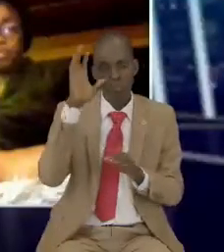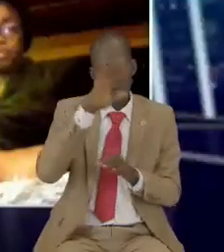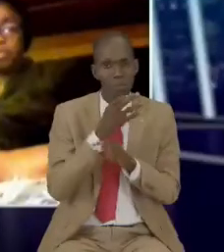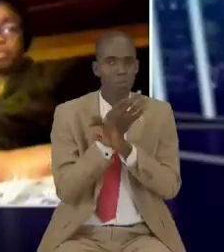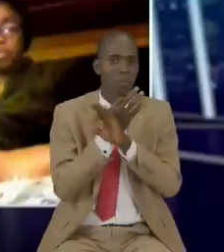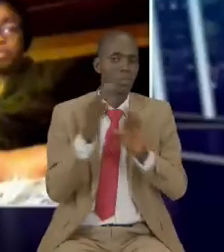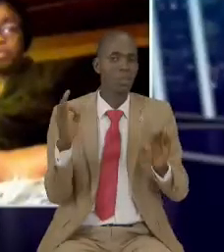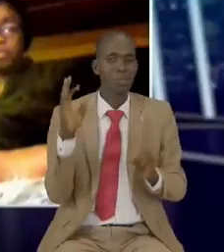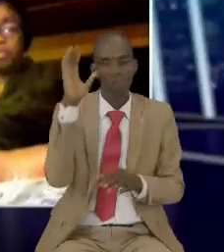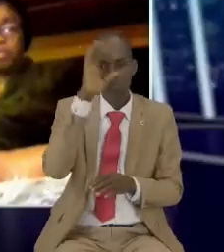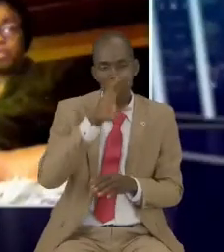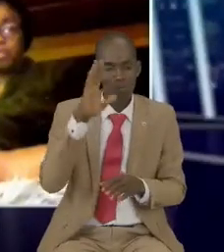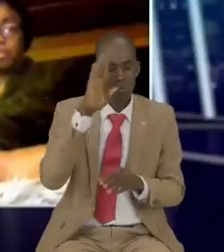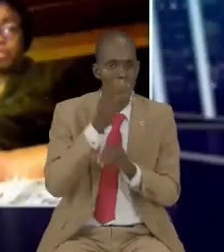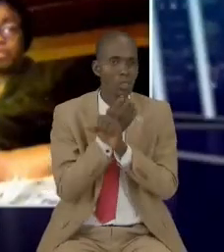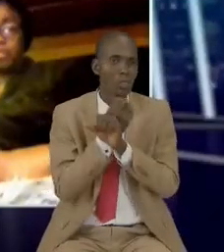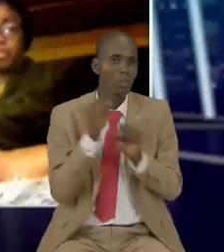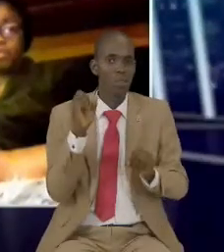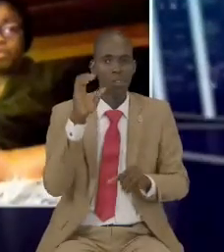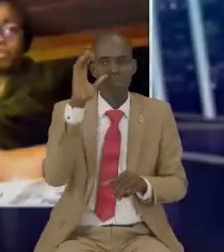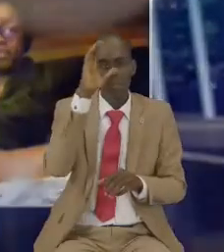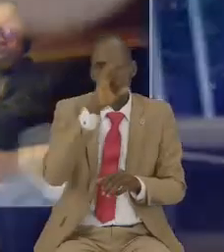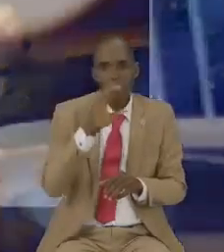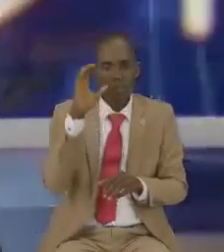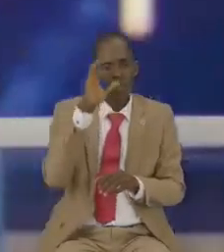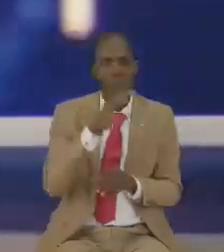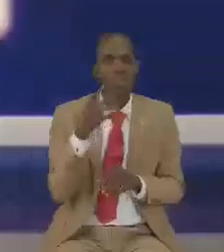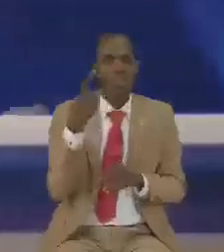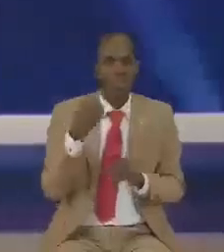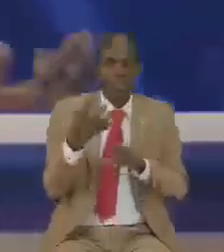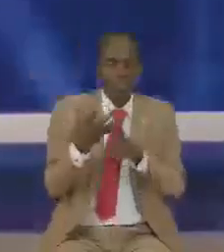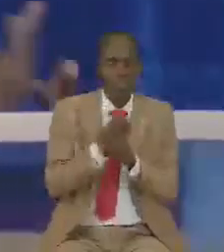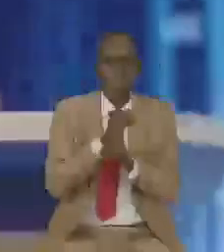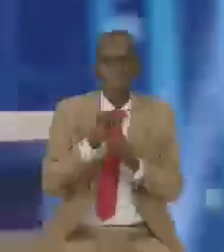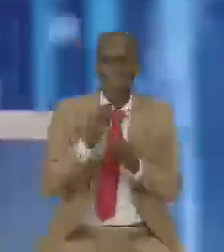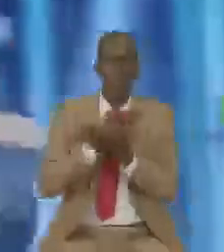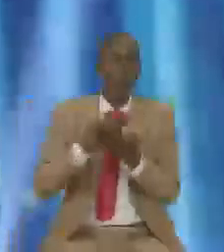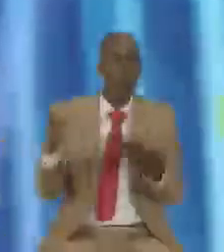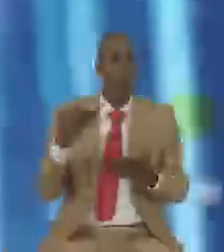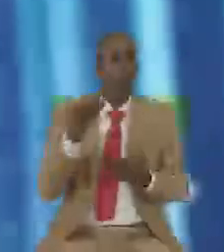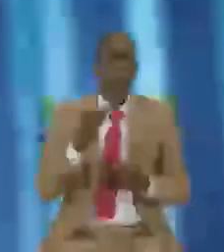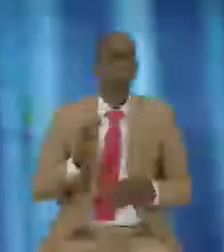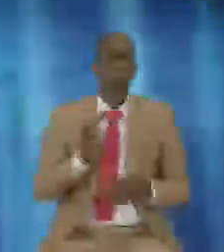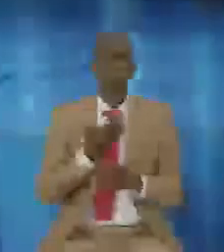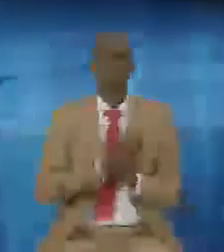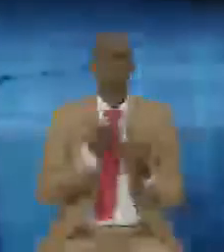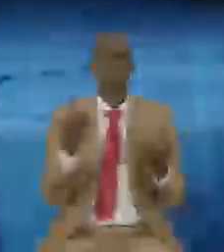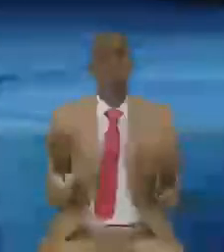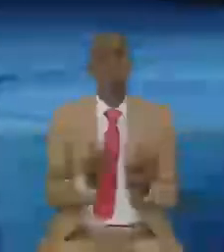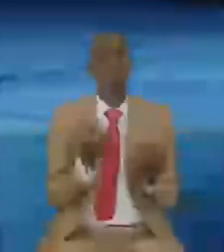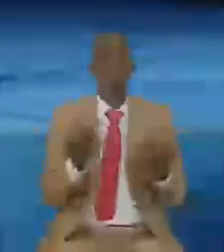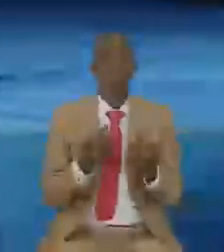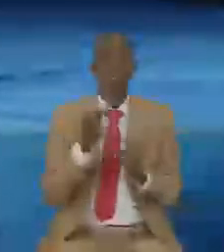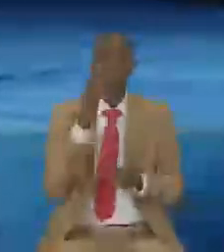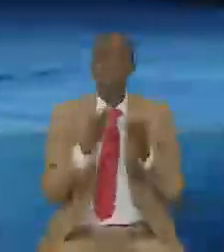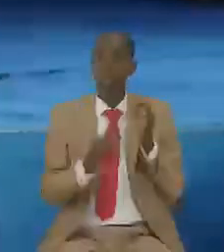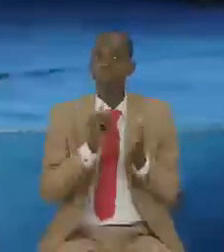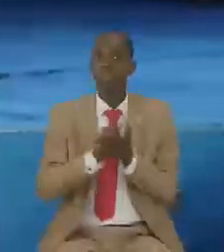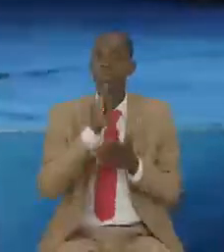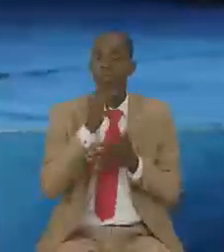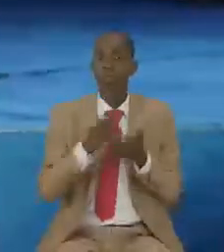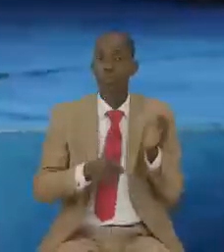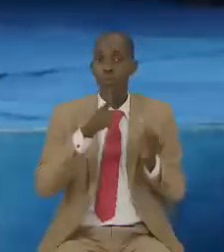We seek salvation. We seek the taking away of our sin. If that's what you are